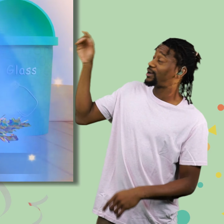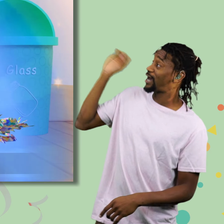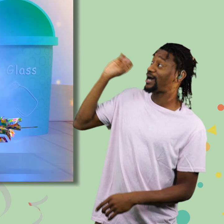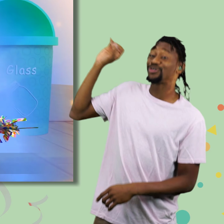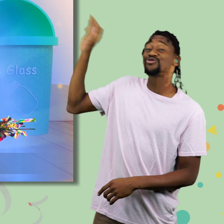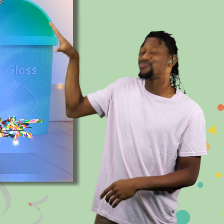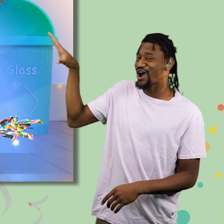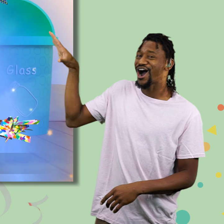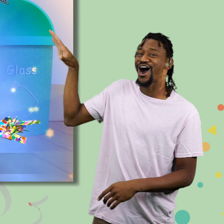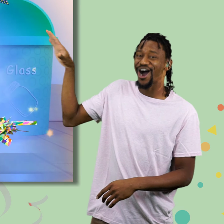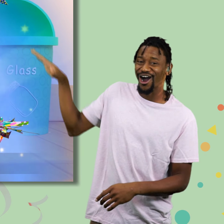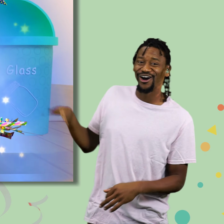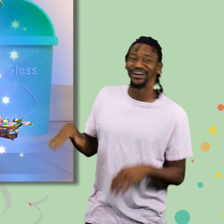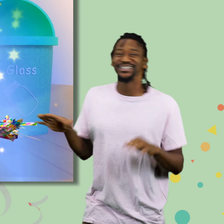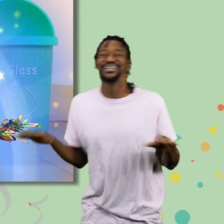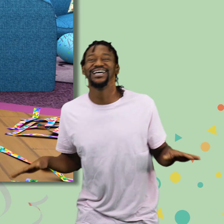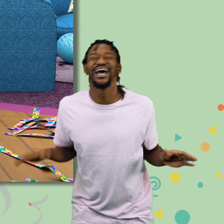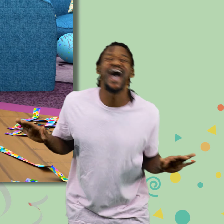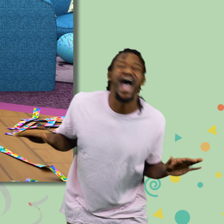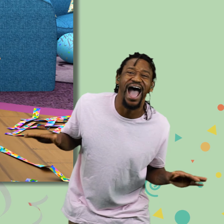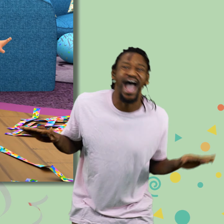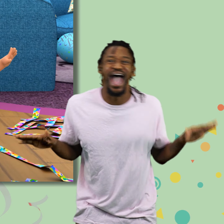now baby knows where paper goes